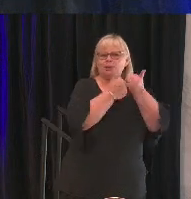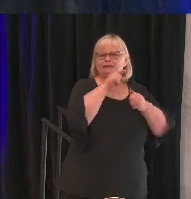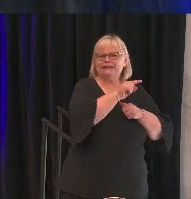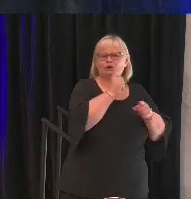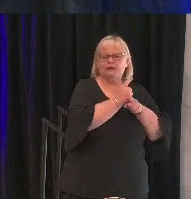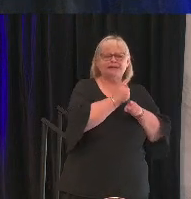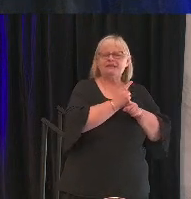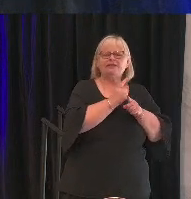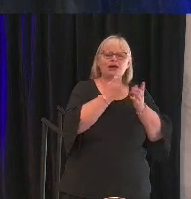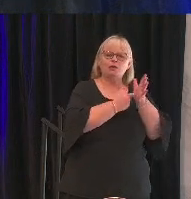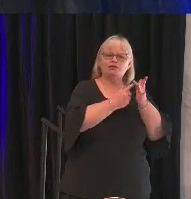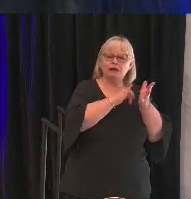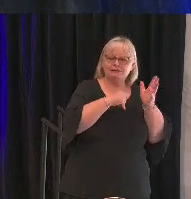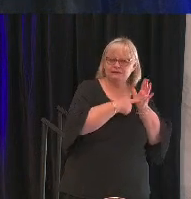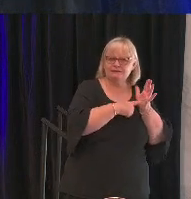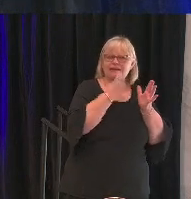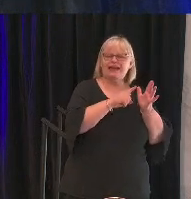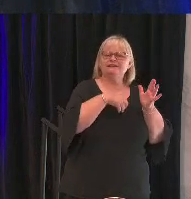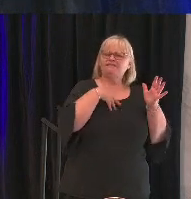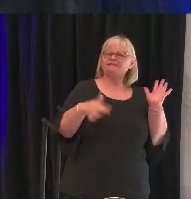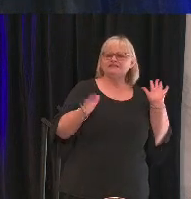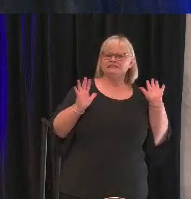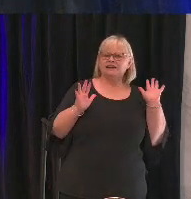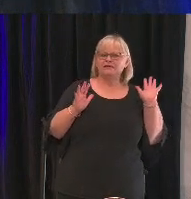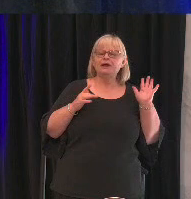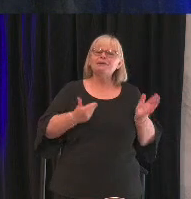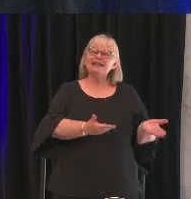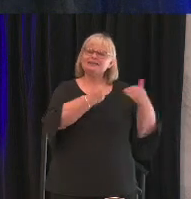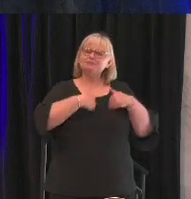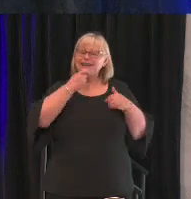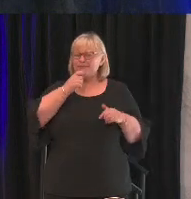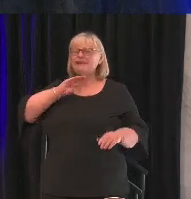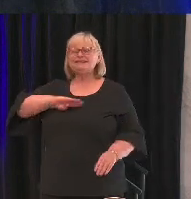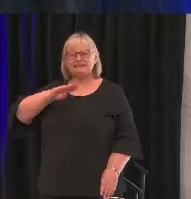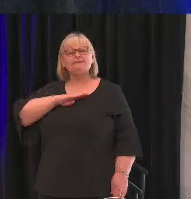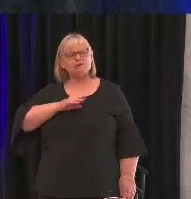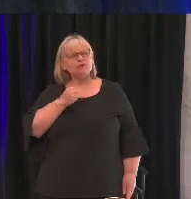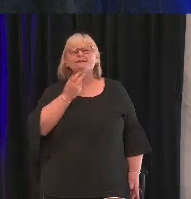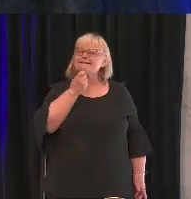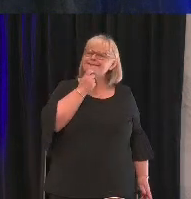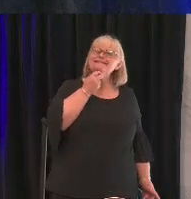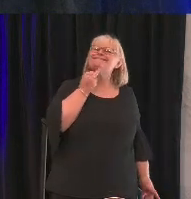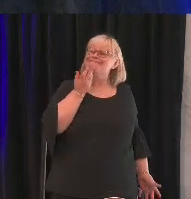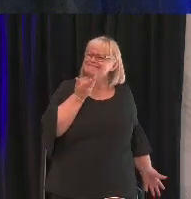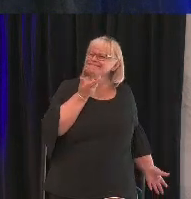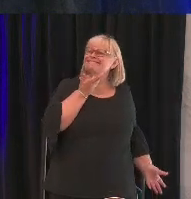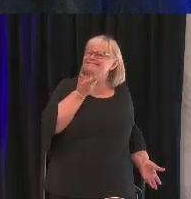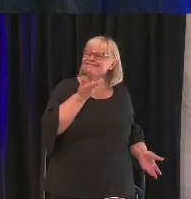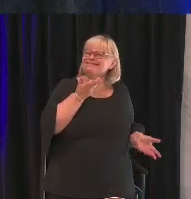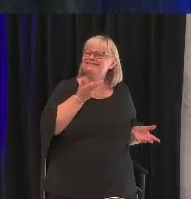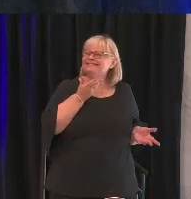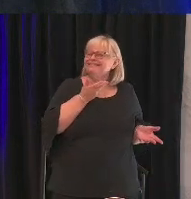offensive, but it does give me an extra bit of satisfaction to be here despite them.